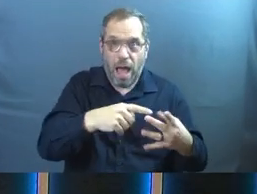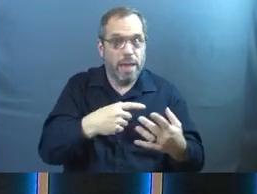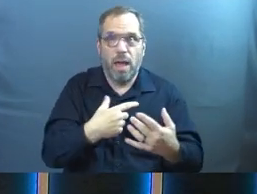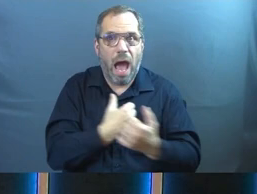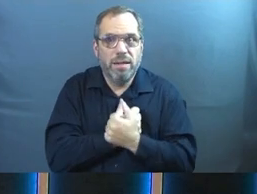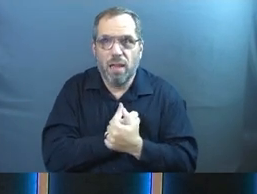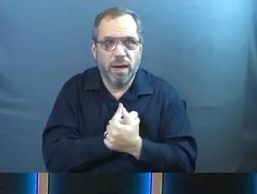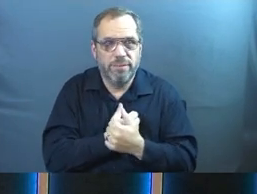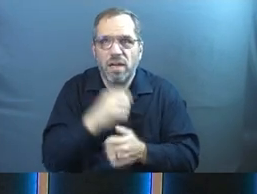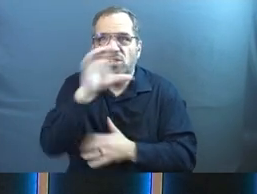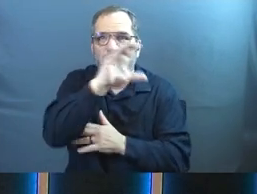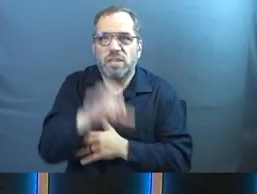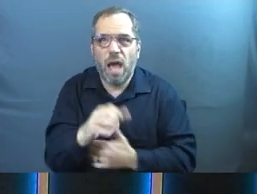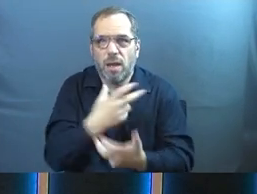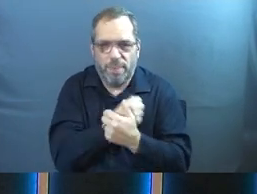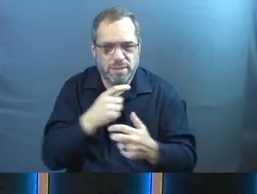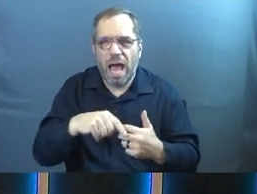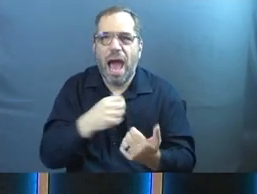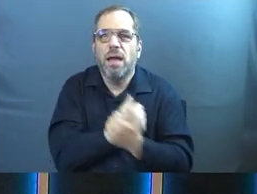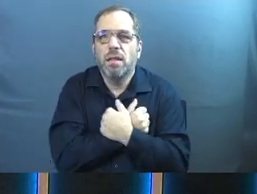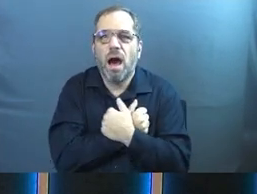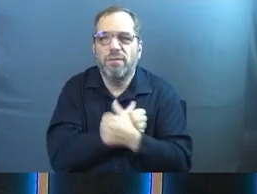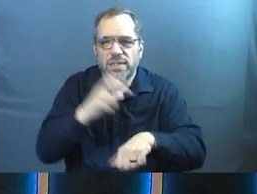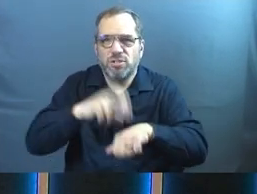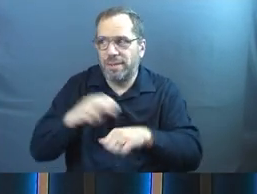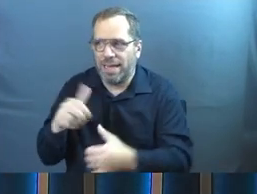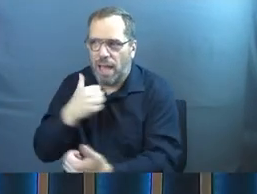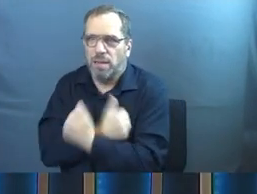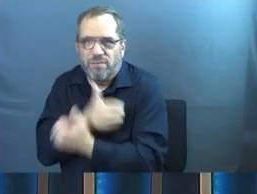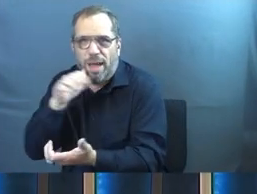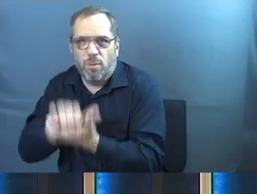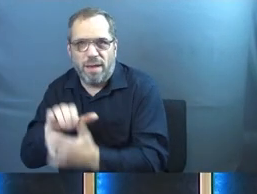Bears, I love Doritos, and I love my wife.